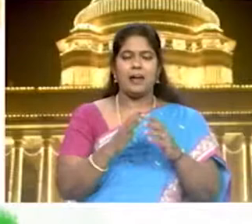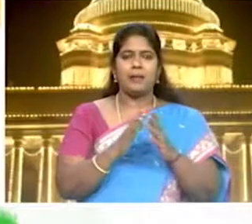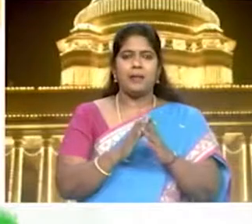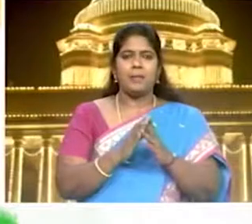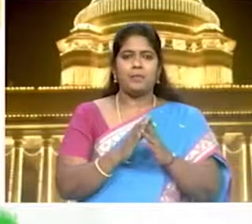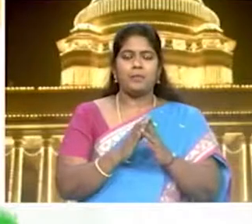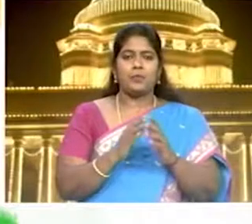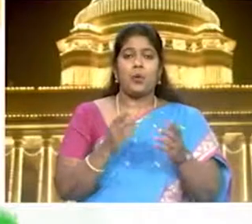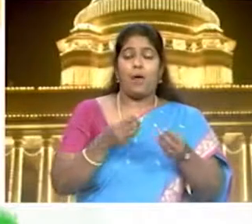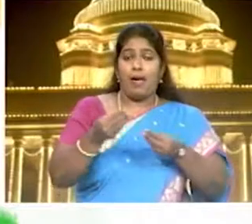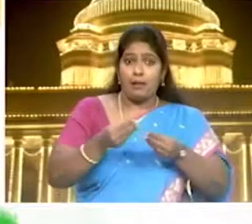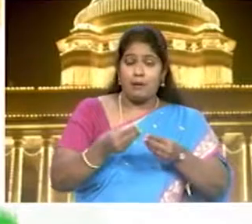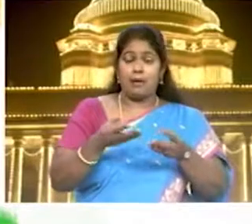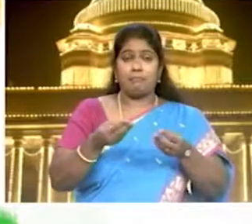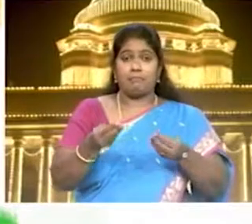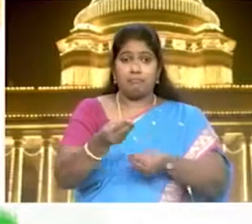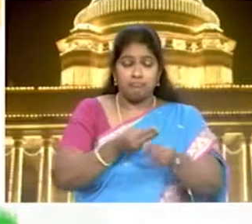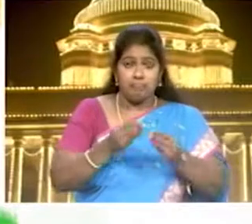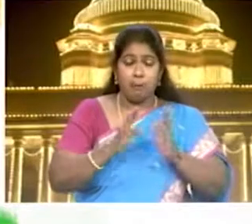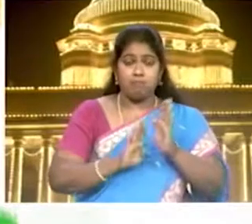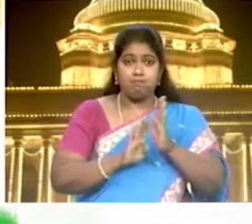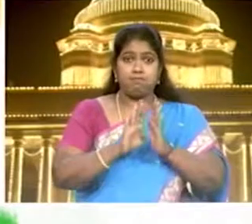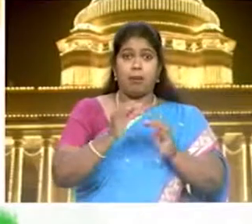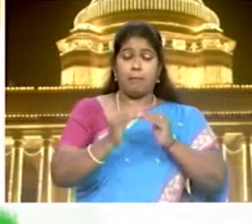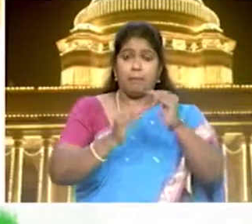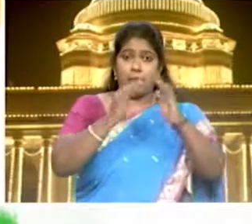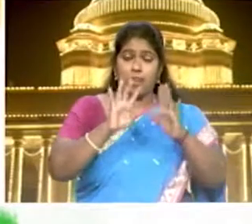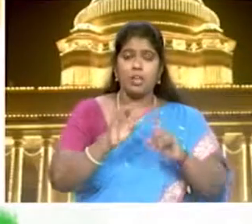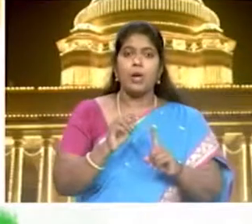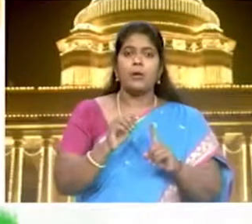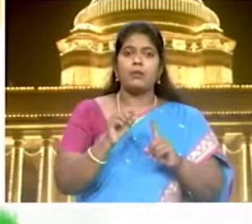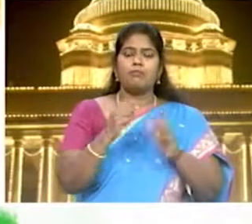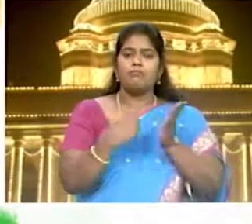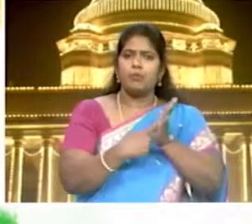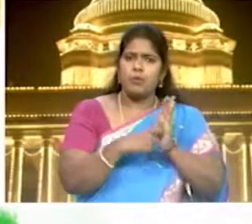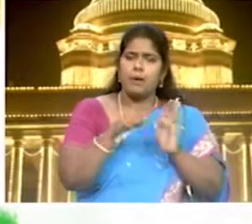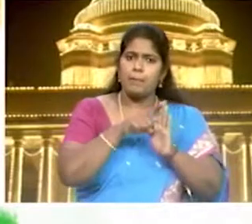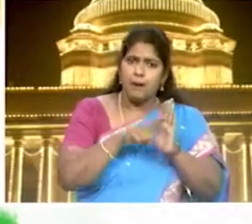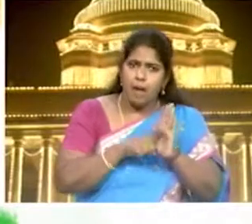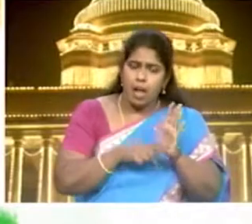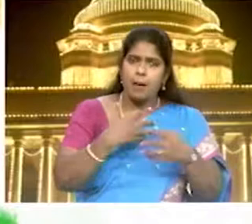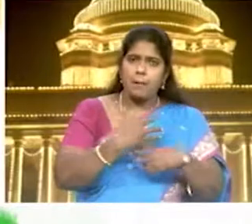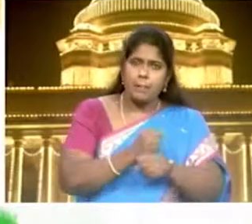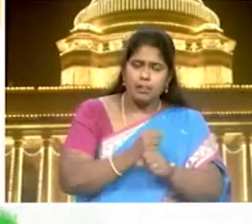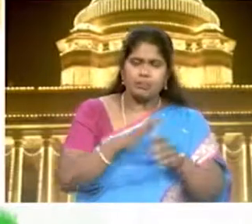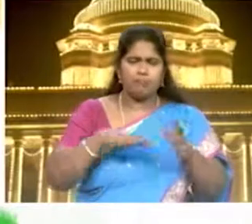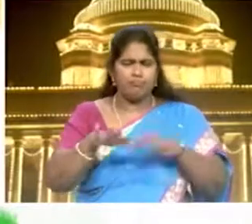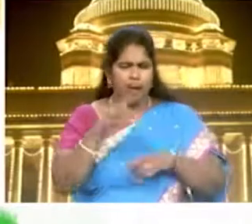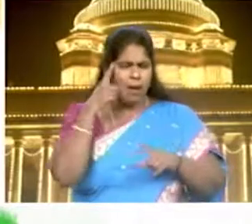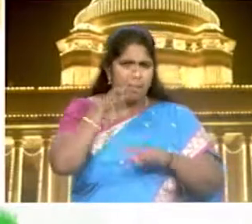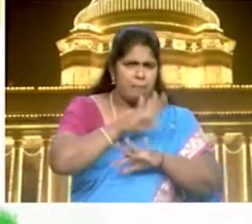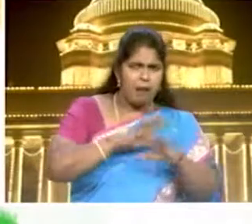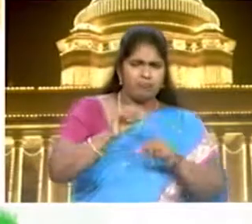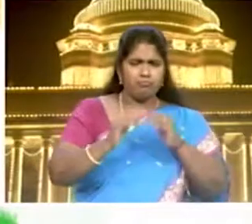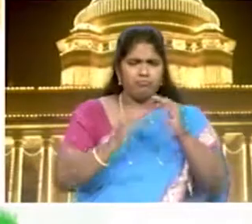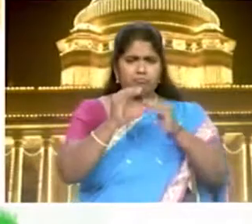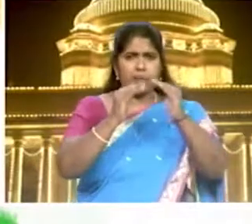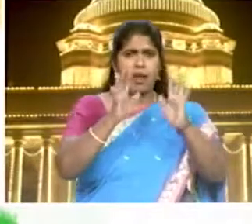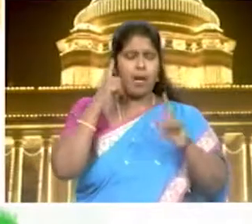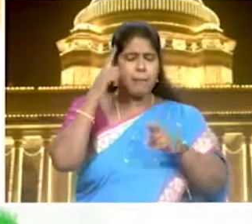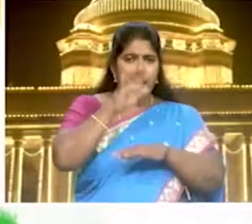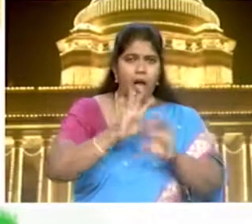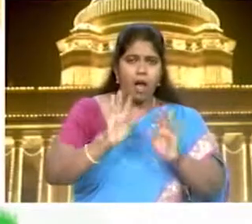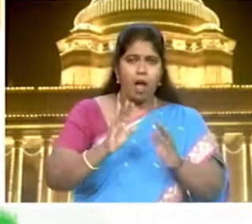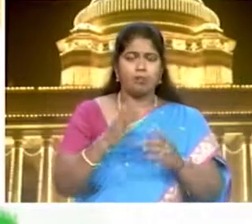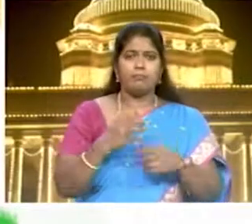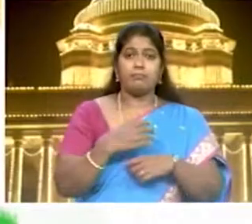reforms and policy initiatives have been preparing the ground for a long term. Digital India, for example,